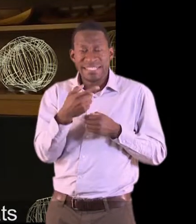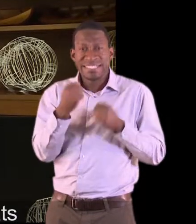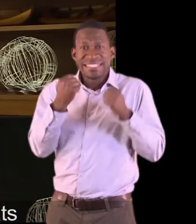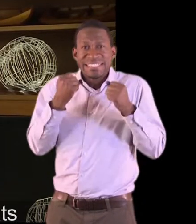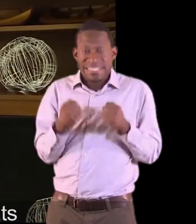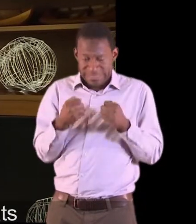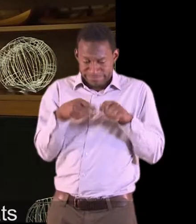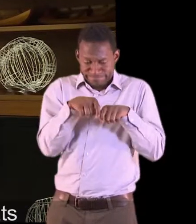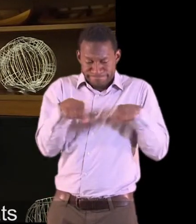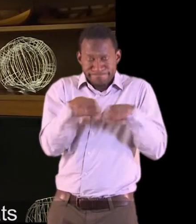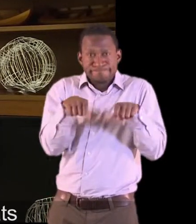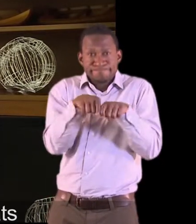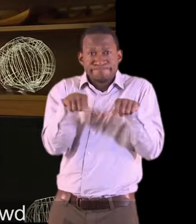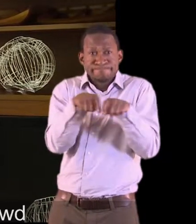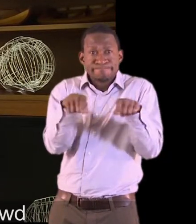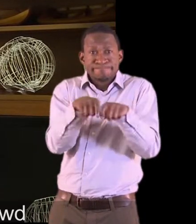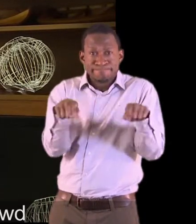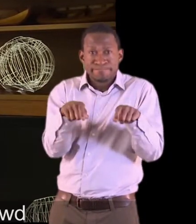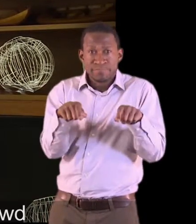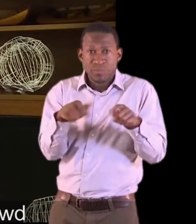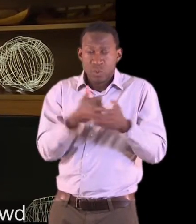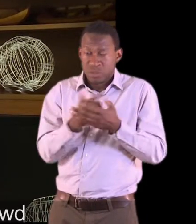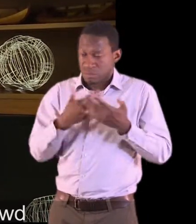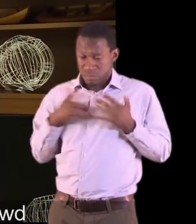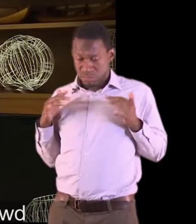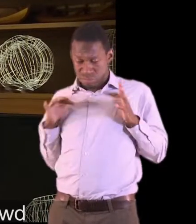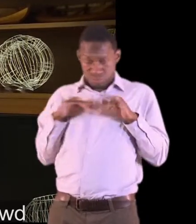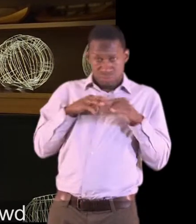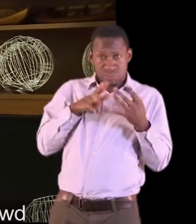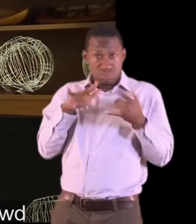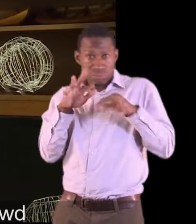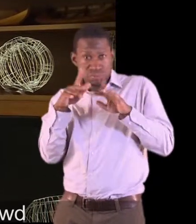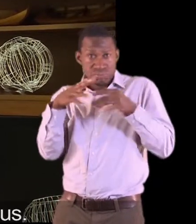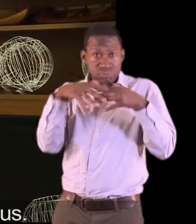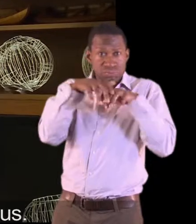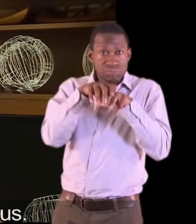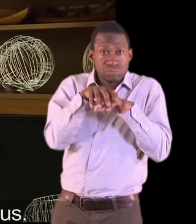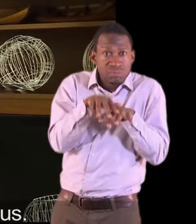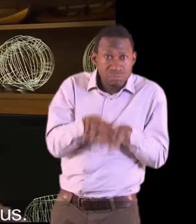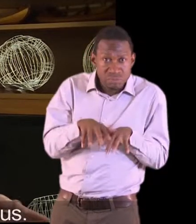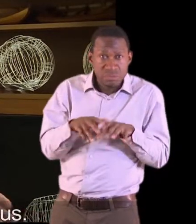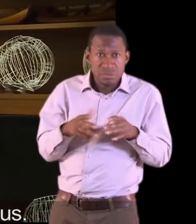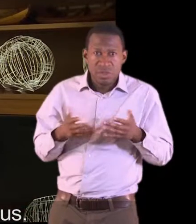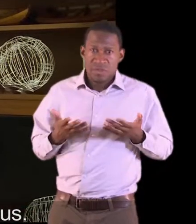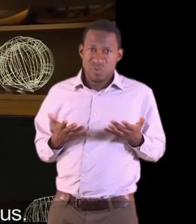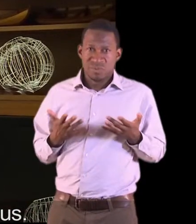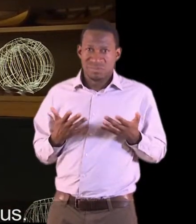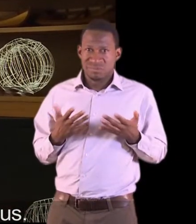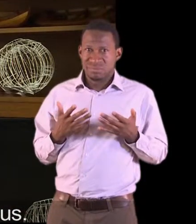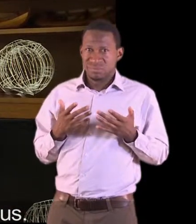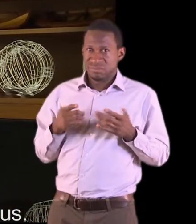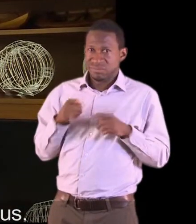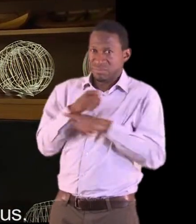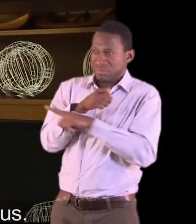had a block of seats. And we all used to crowd into this thing, and of course everybody used to see us.